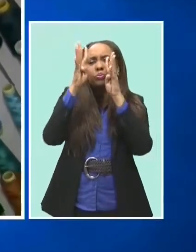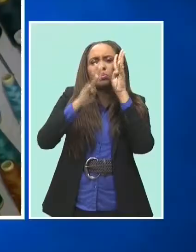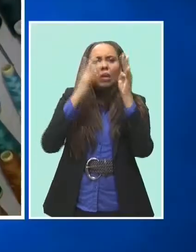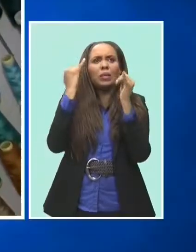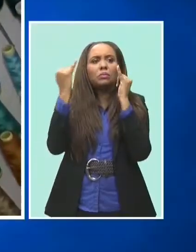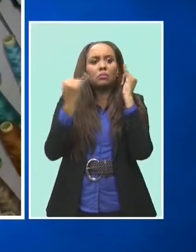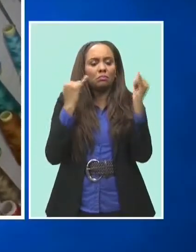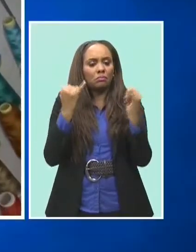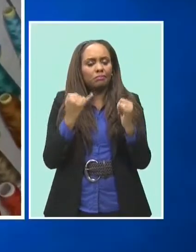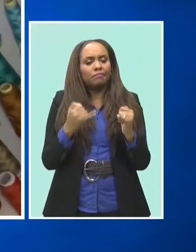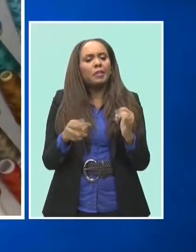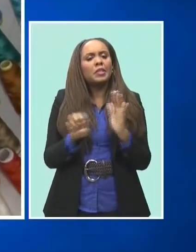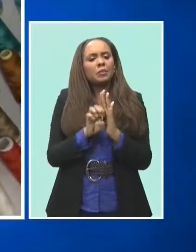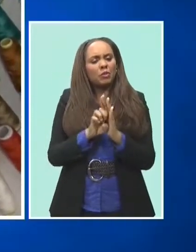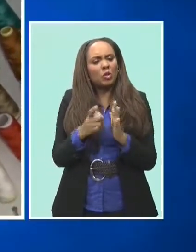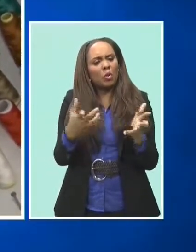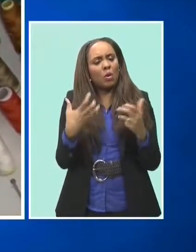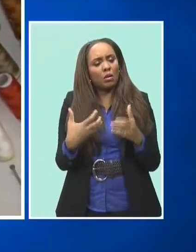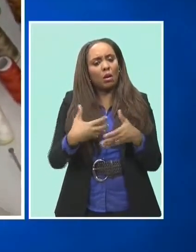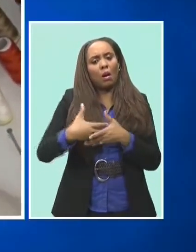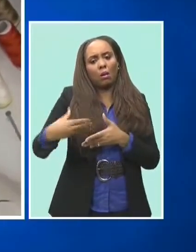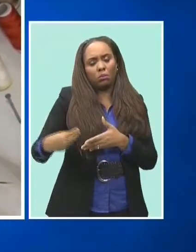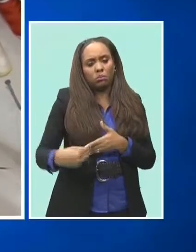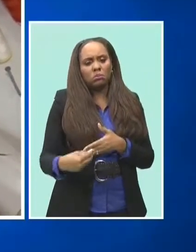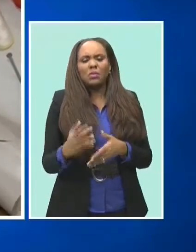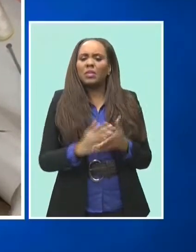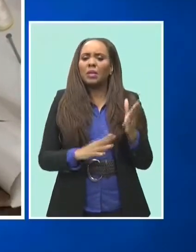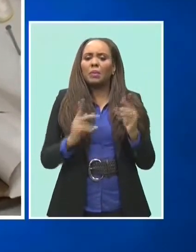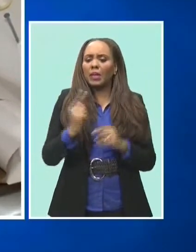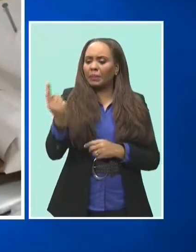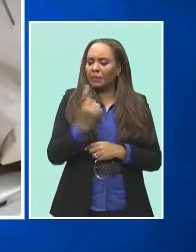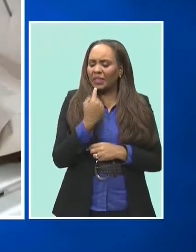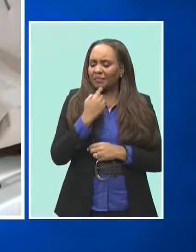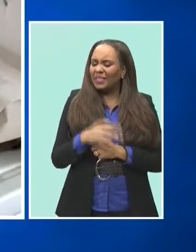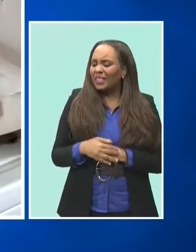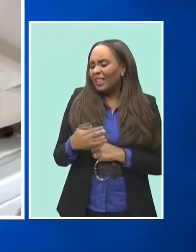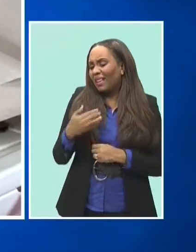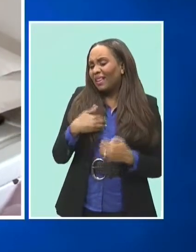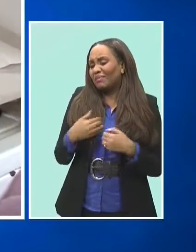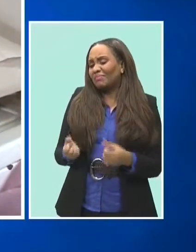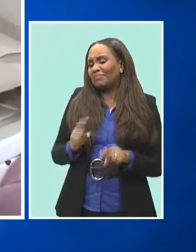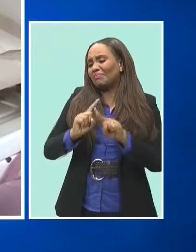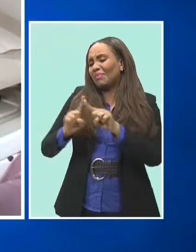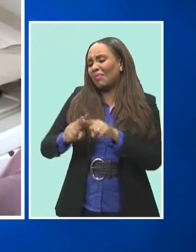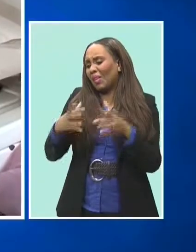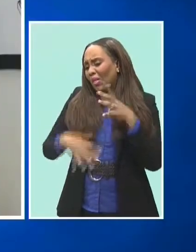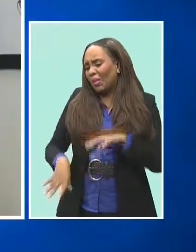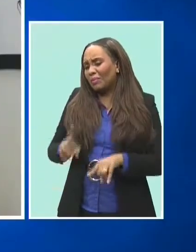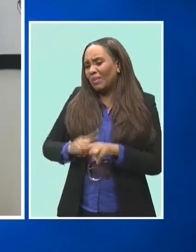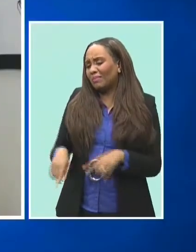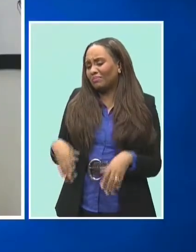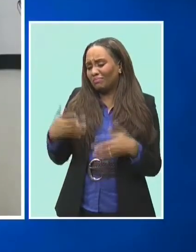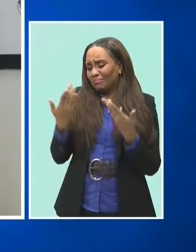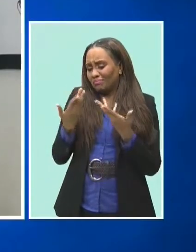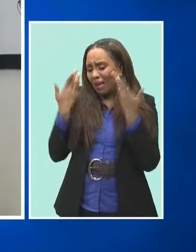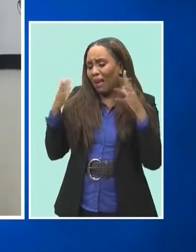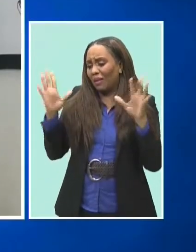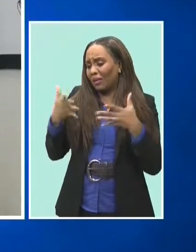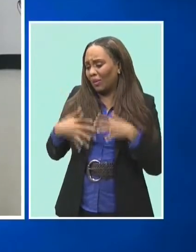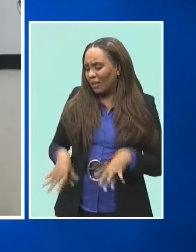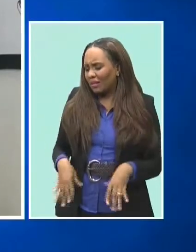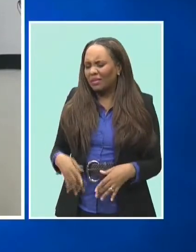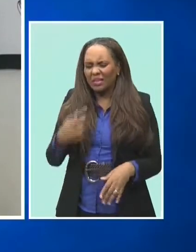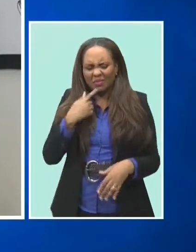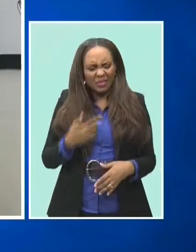go, you have things in your wall. When a lot of people come and say, well, I have so many things but I can never find anything to wear, you say, well, take a look at what you already